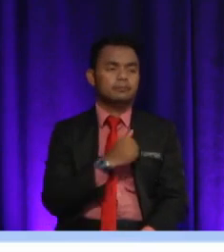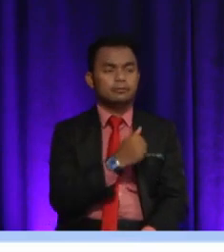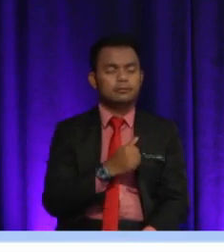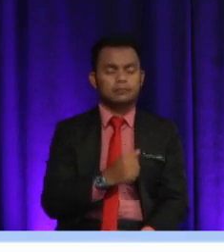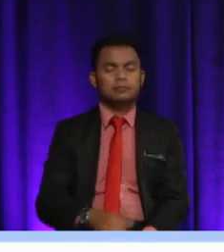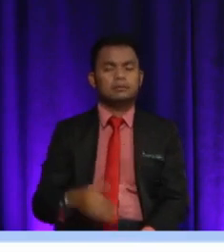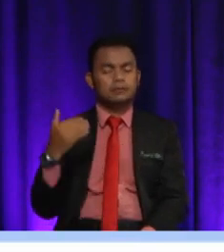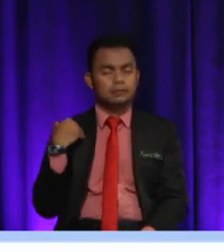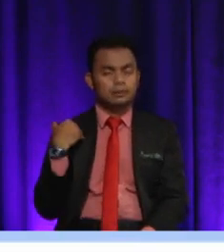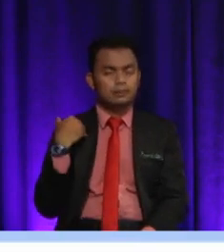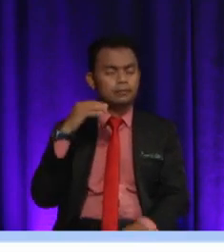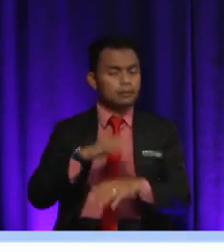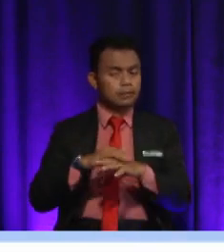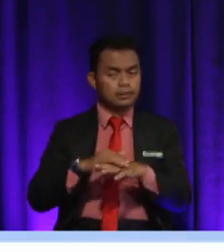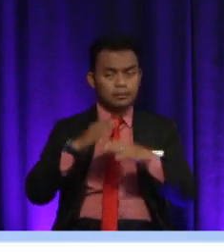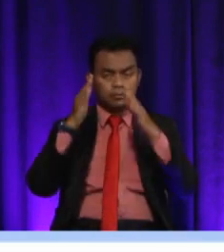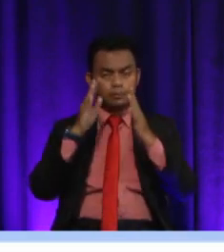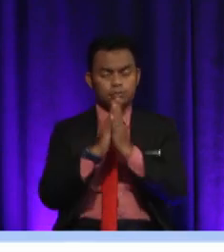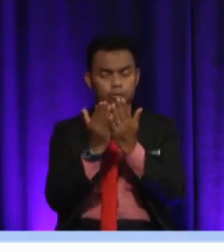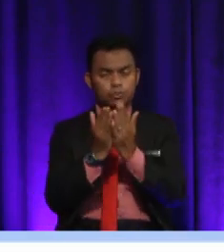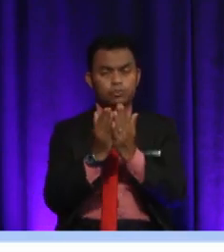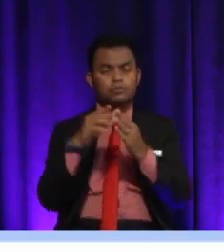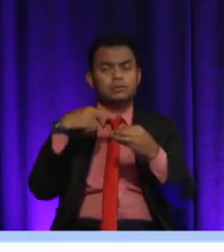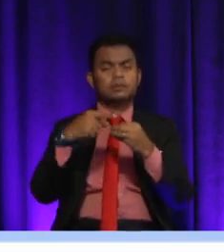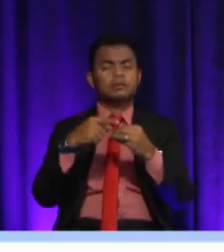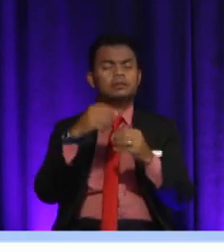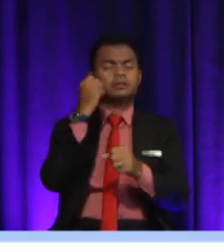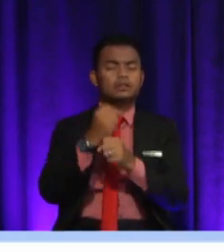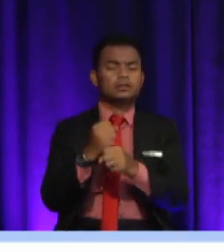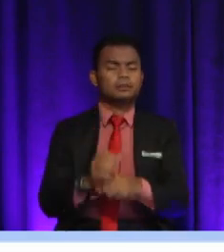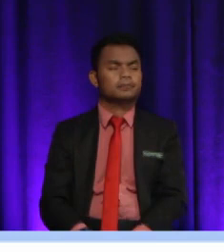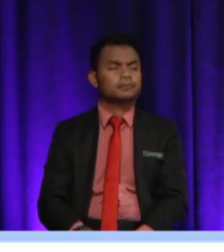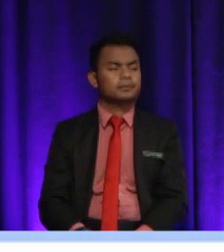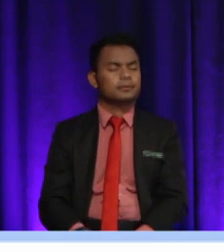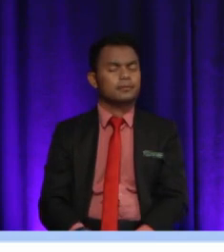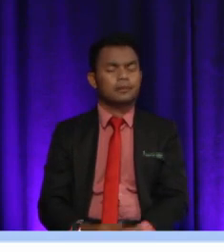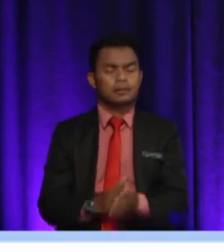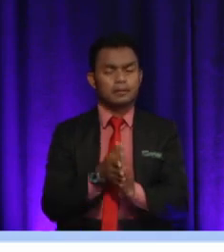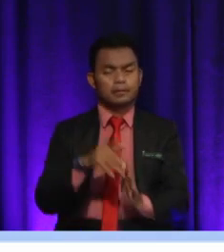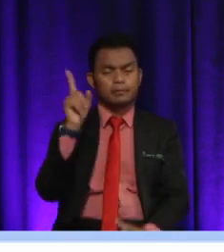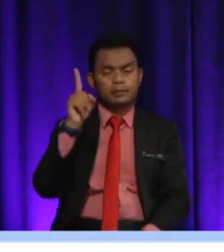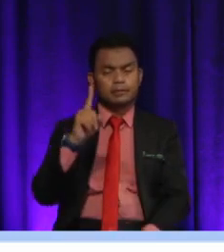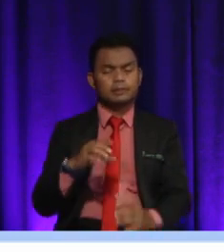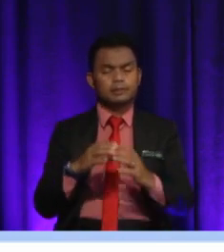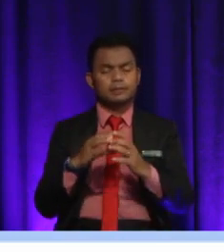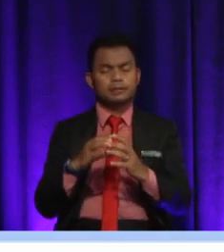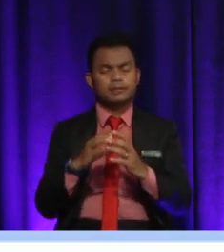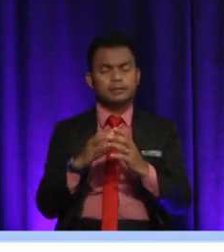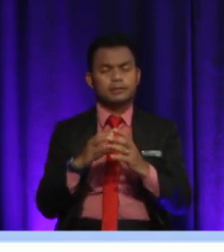the State Library for camera recommendation. So could somebody tell me which one's the answer, A, B, C, or